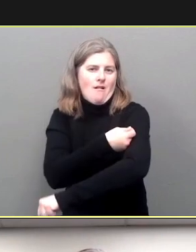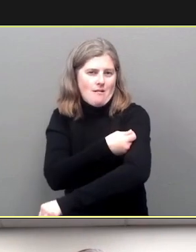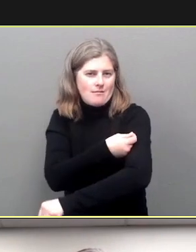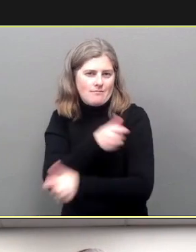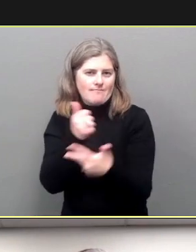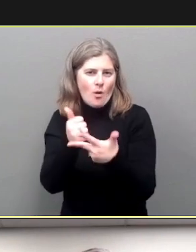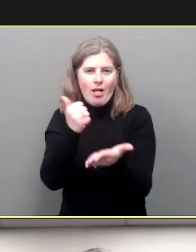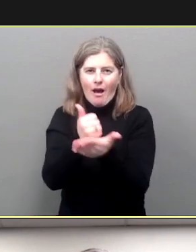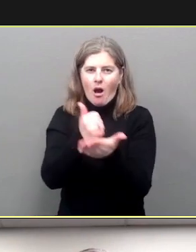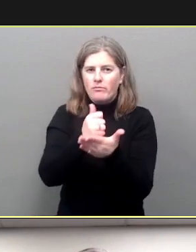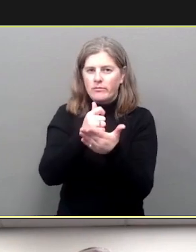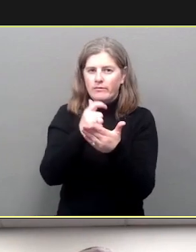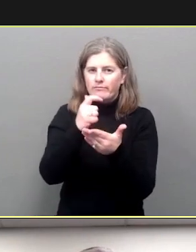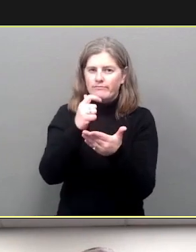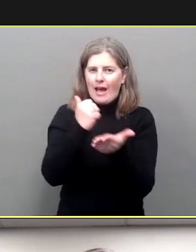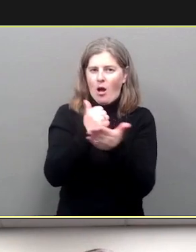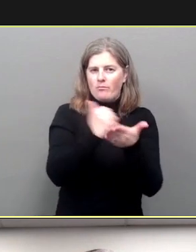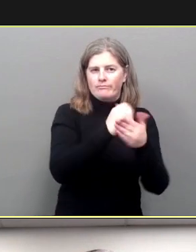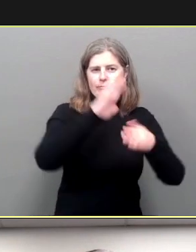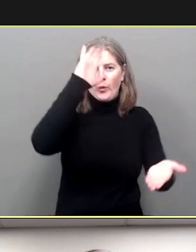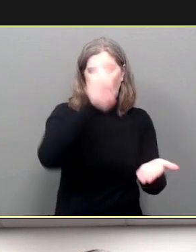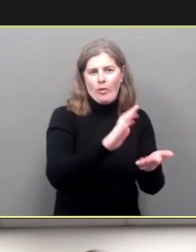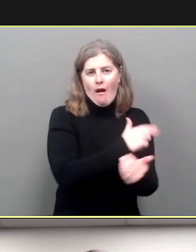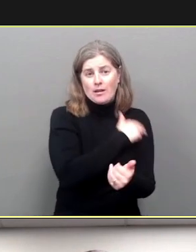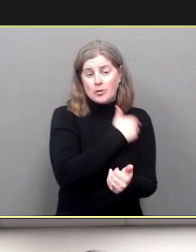booster as well. Next slide, please.